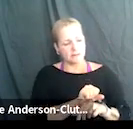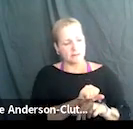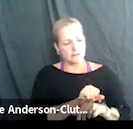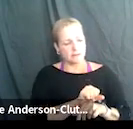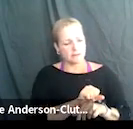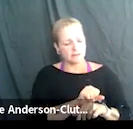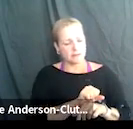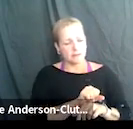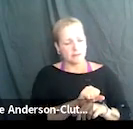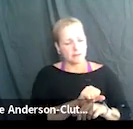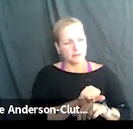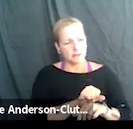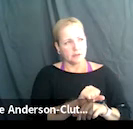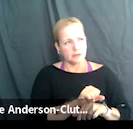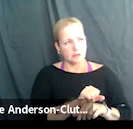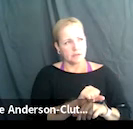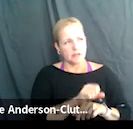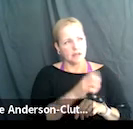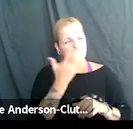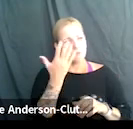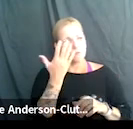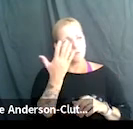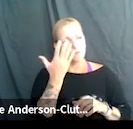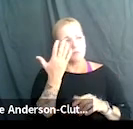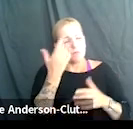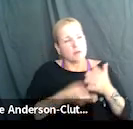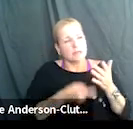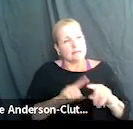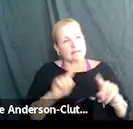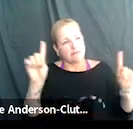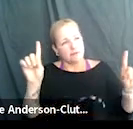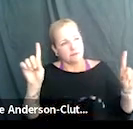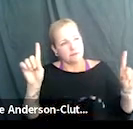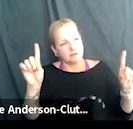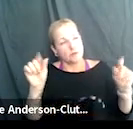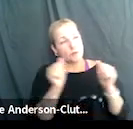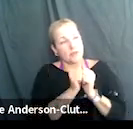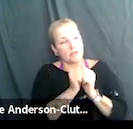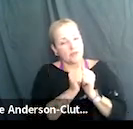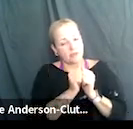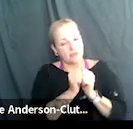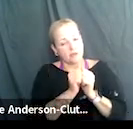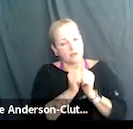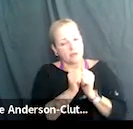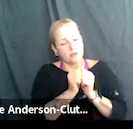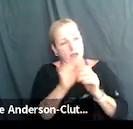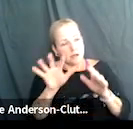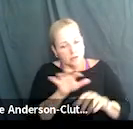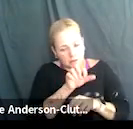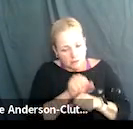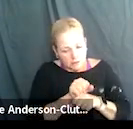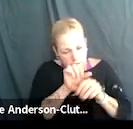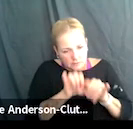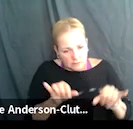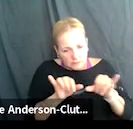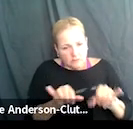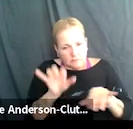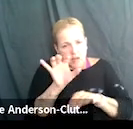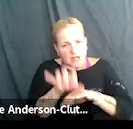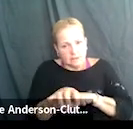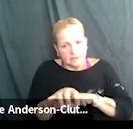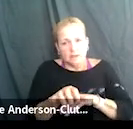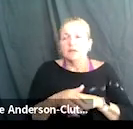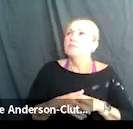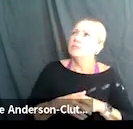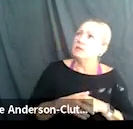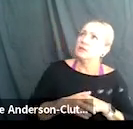or anxiety. But, you know, the rituals, they do when you skip them. I think that that's the way that I saw